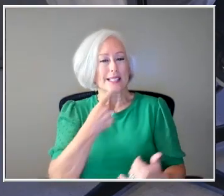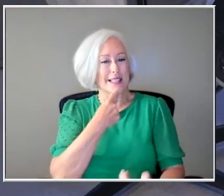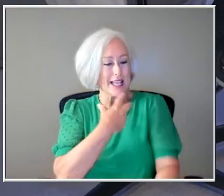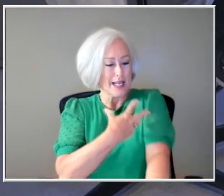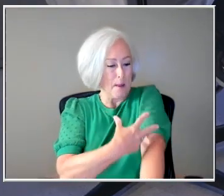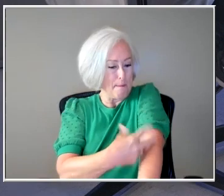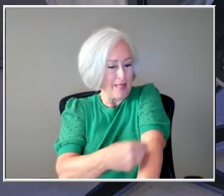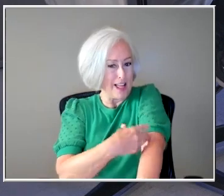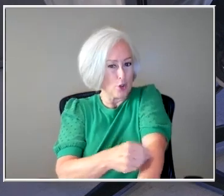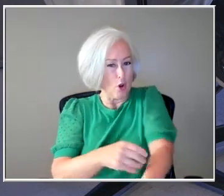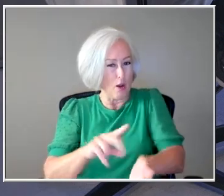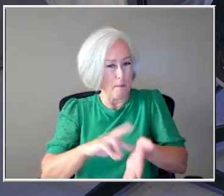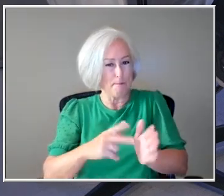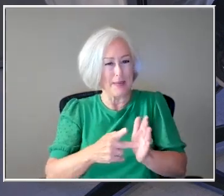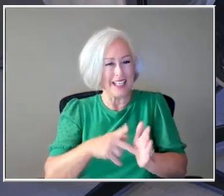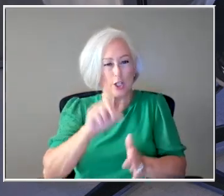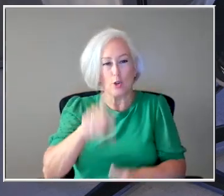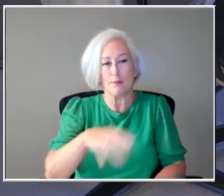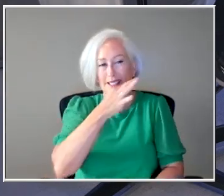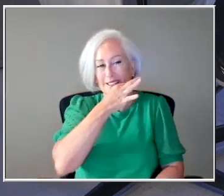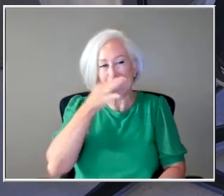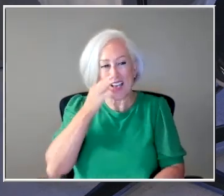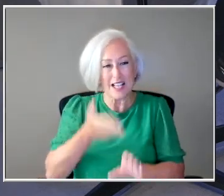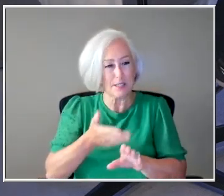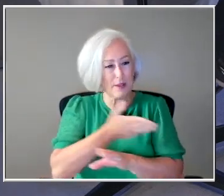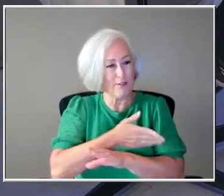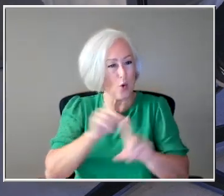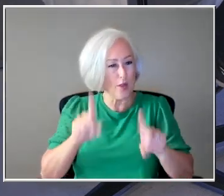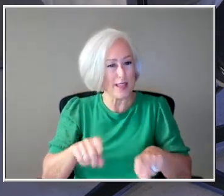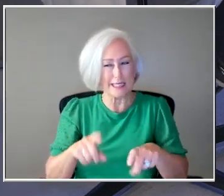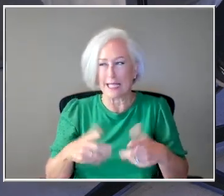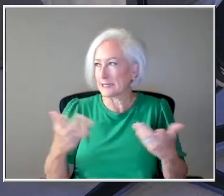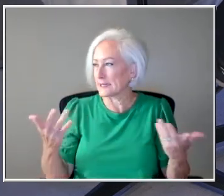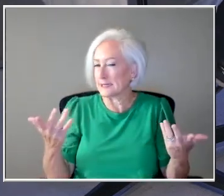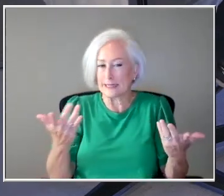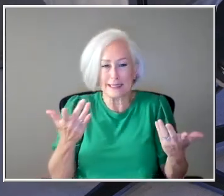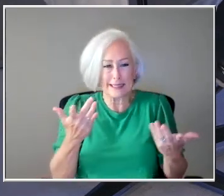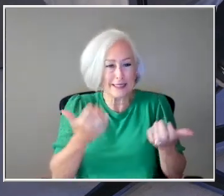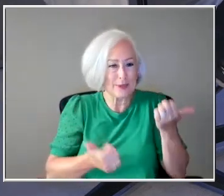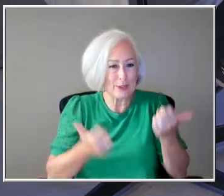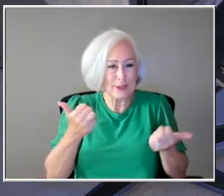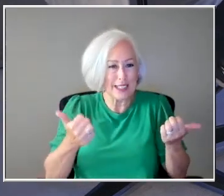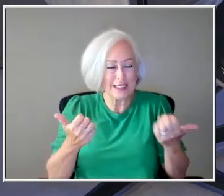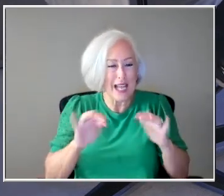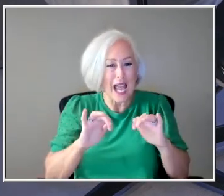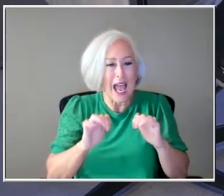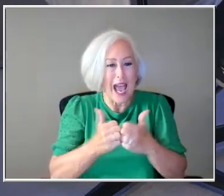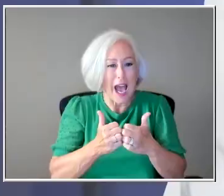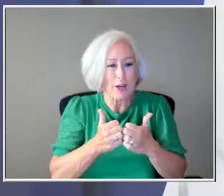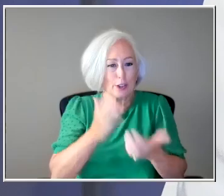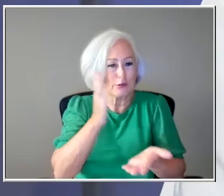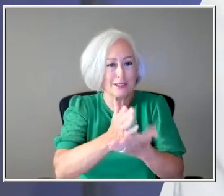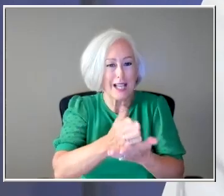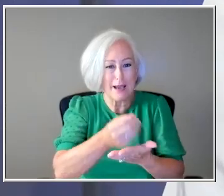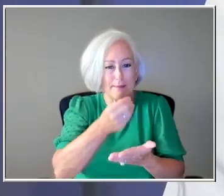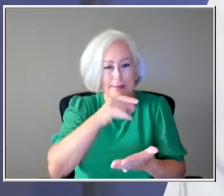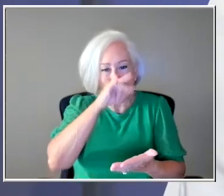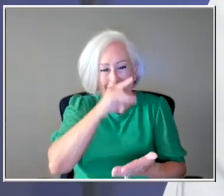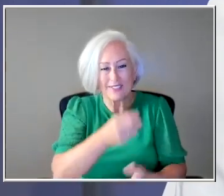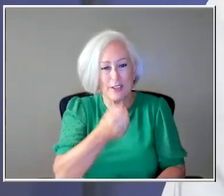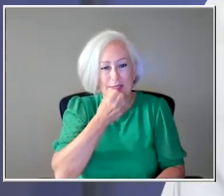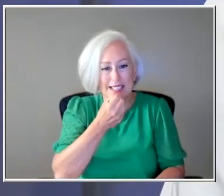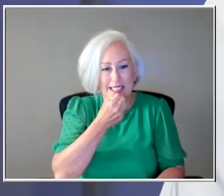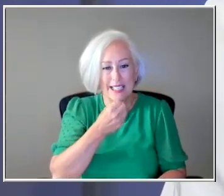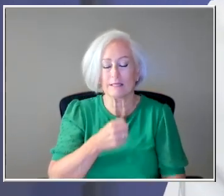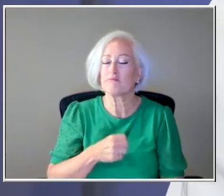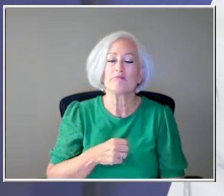that correct? No. How do you get a kid to fast? You don't necessarily have to fast